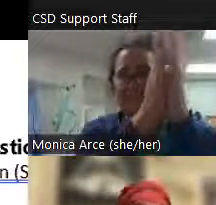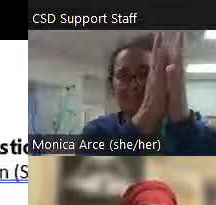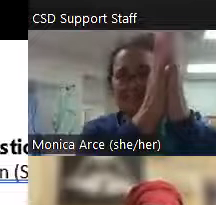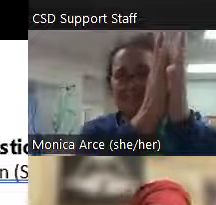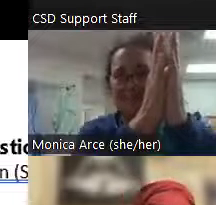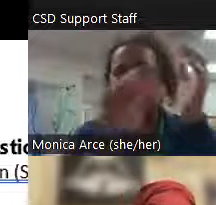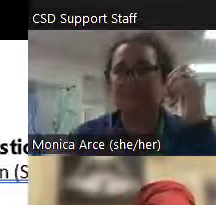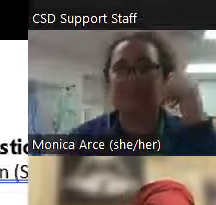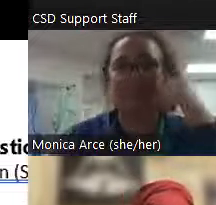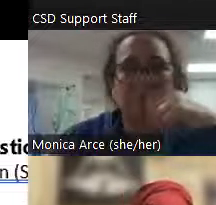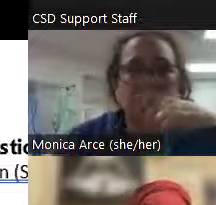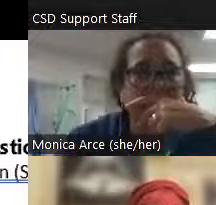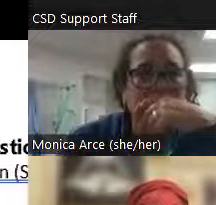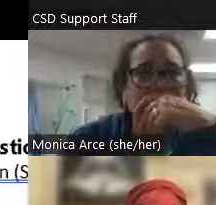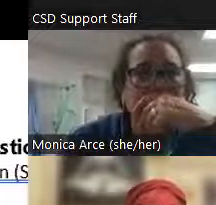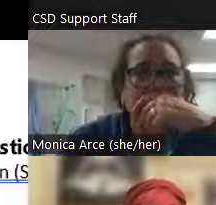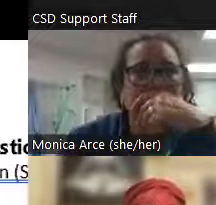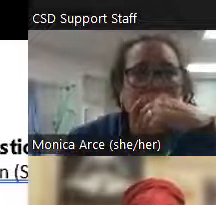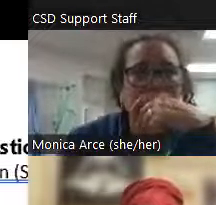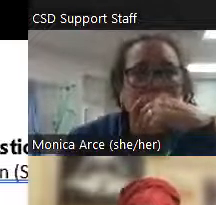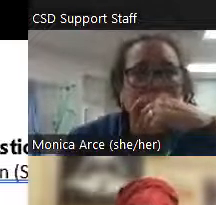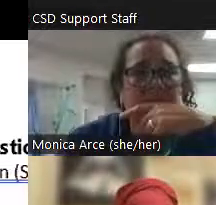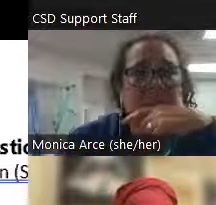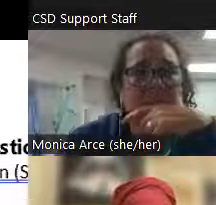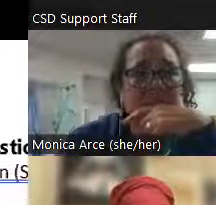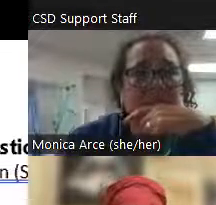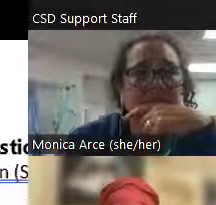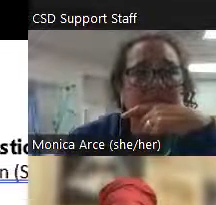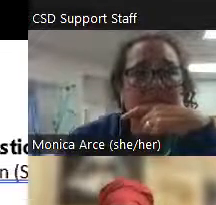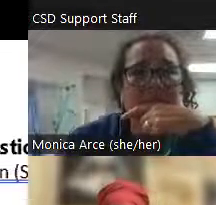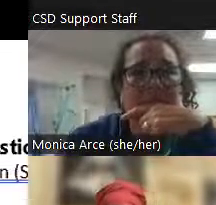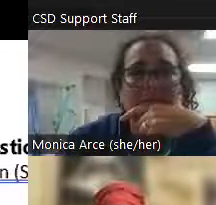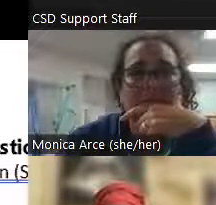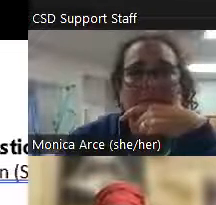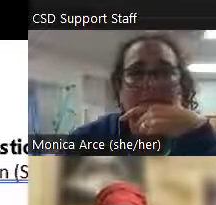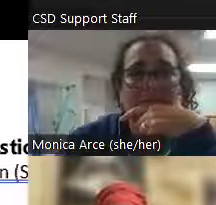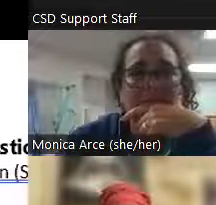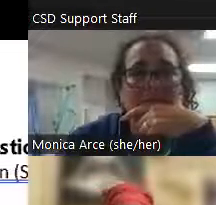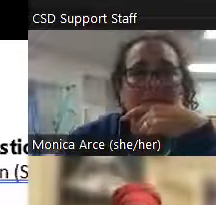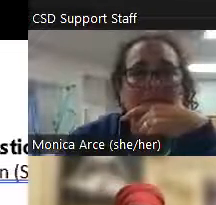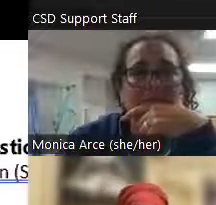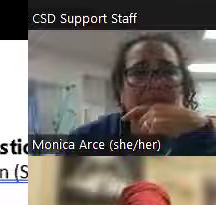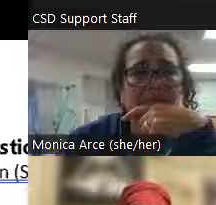to repeat what she had said because I thought it was great. So thank you, Commissioner Handelman, for incorporating that.